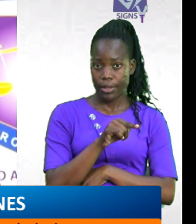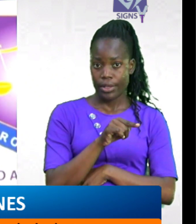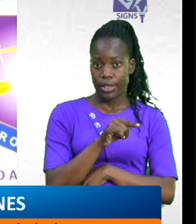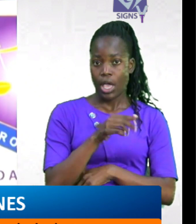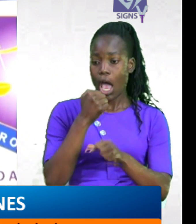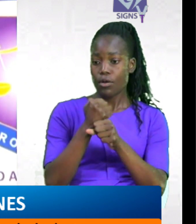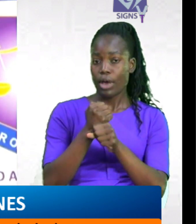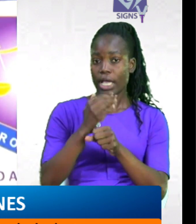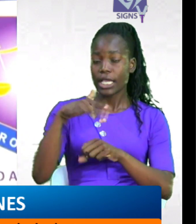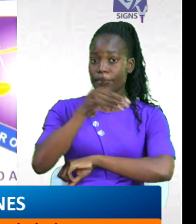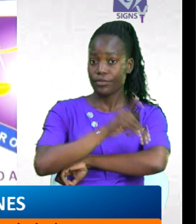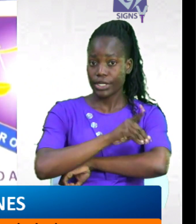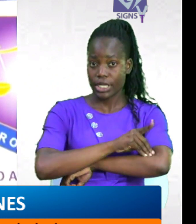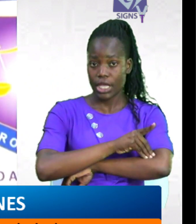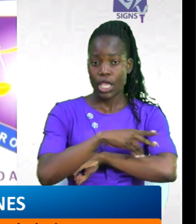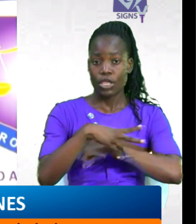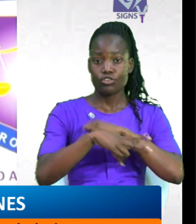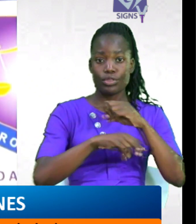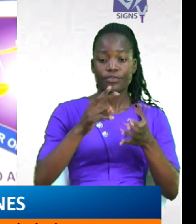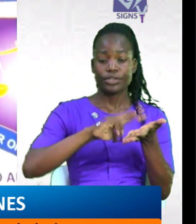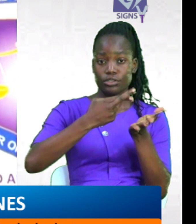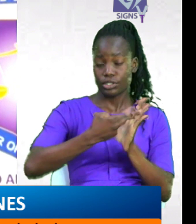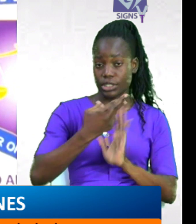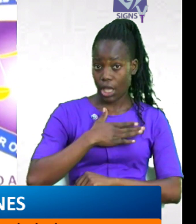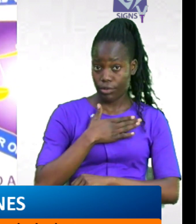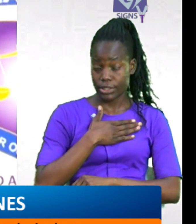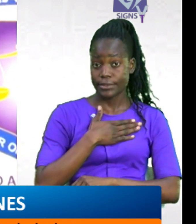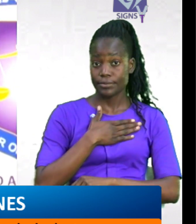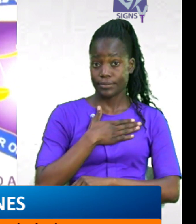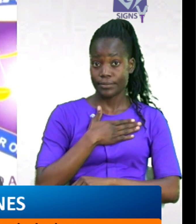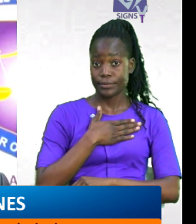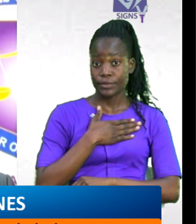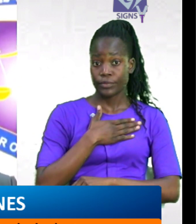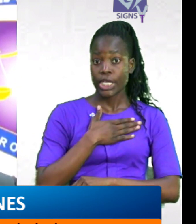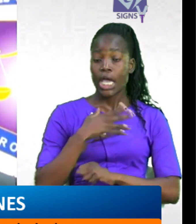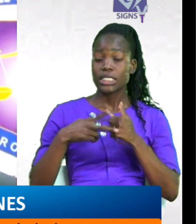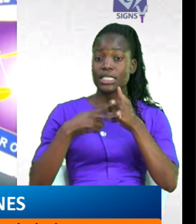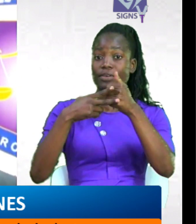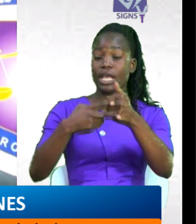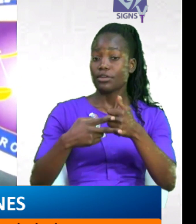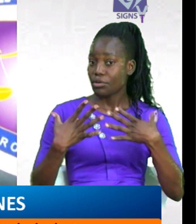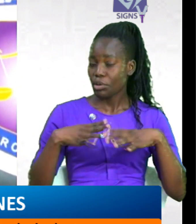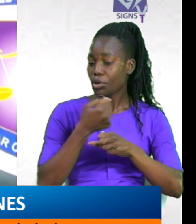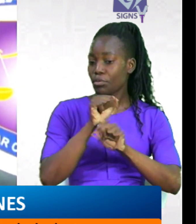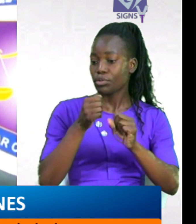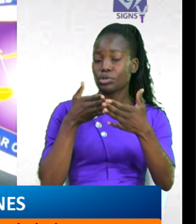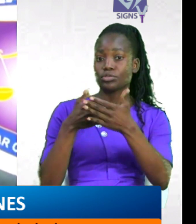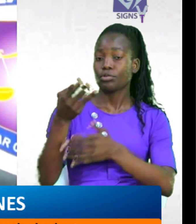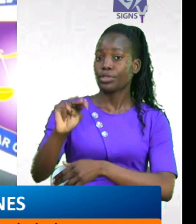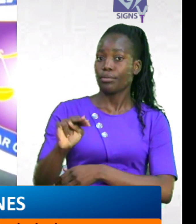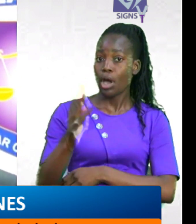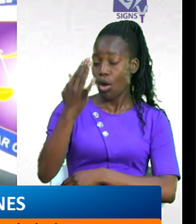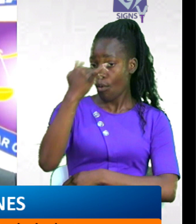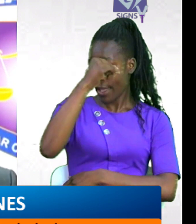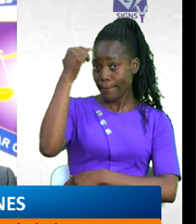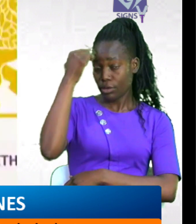50 million Kenyans. A significant percentage of those people are working